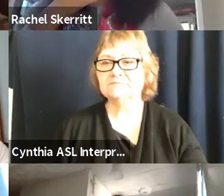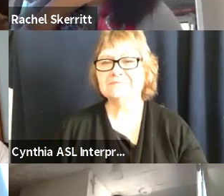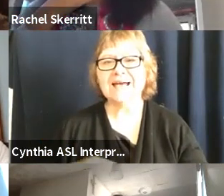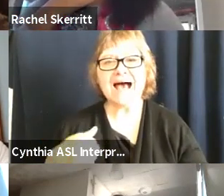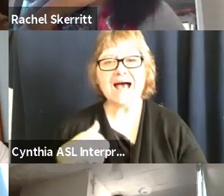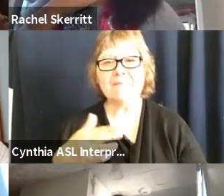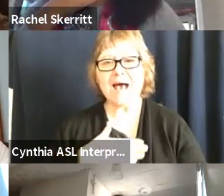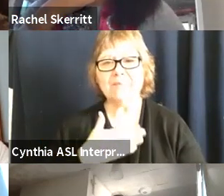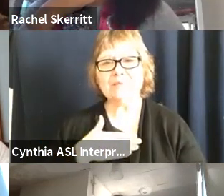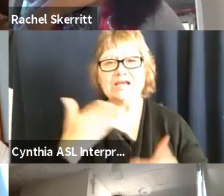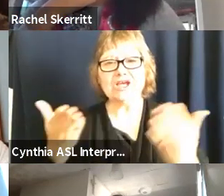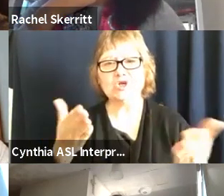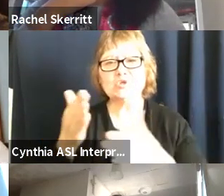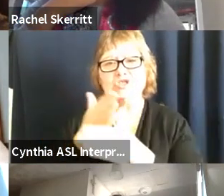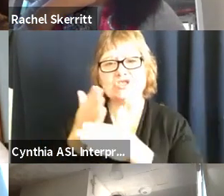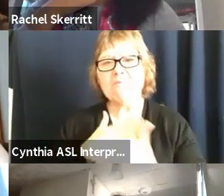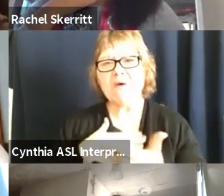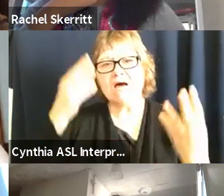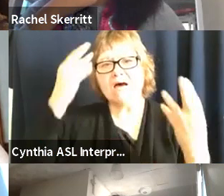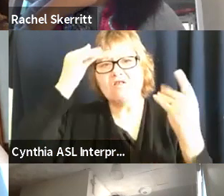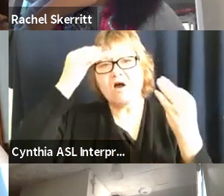to be here to share my thoughts with you.